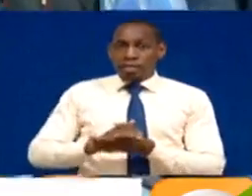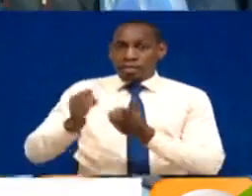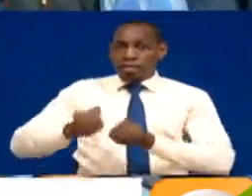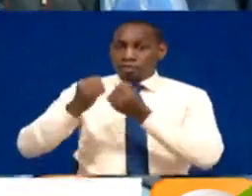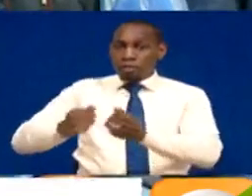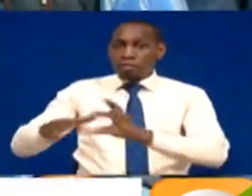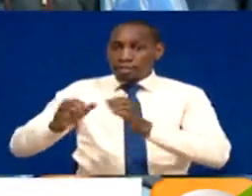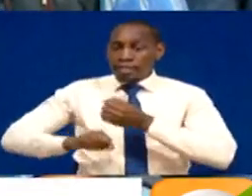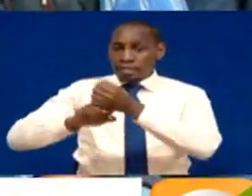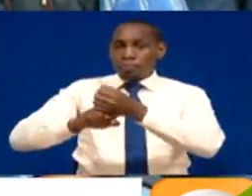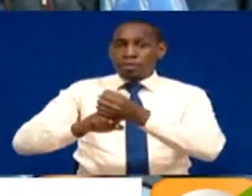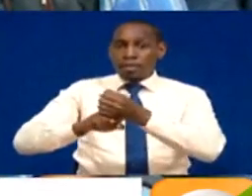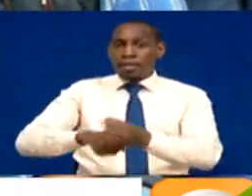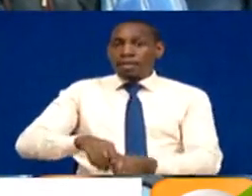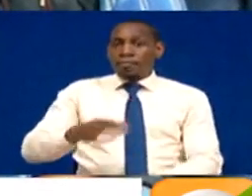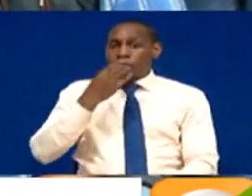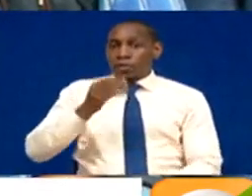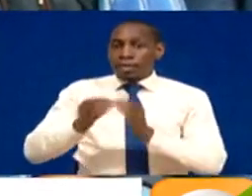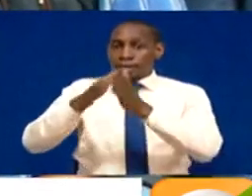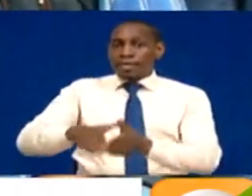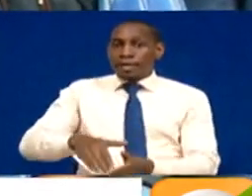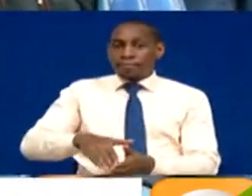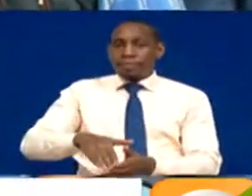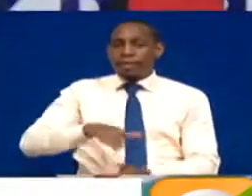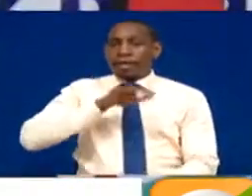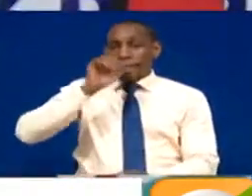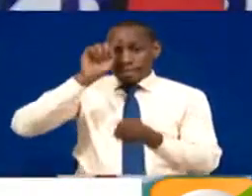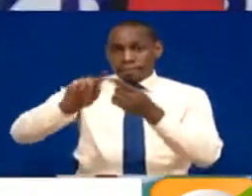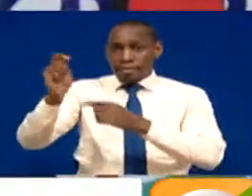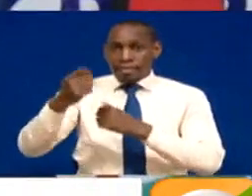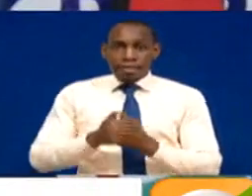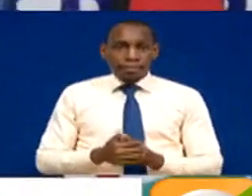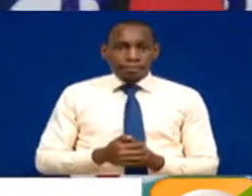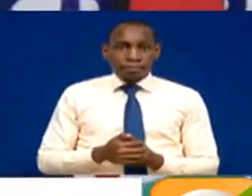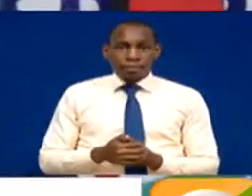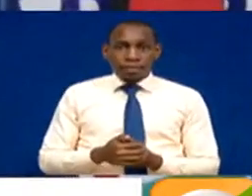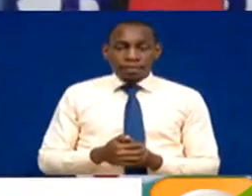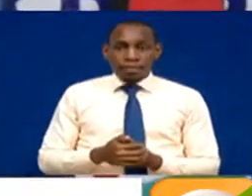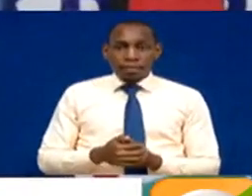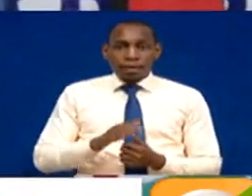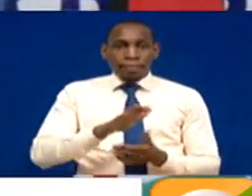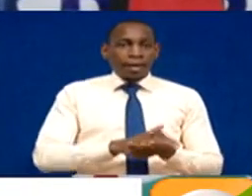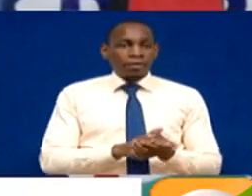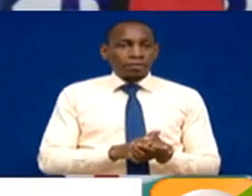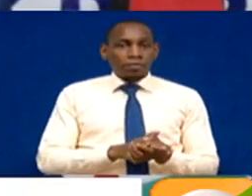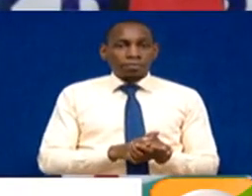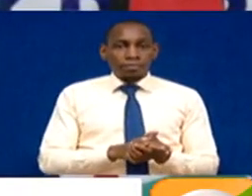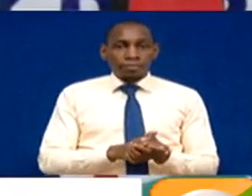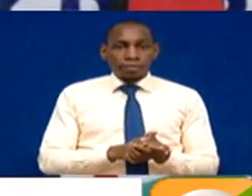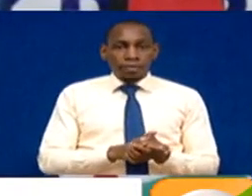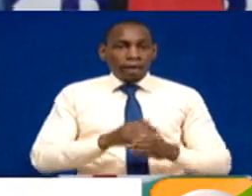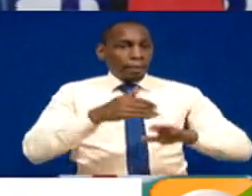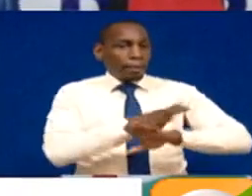firmly united behind ODM leader Raila Odinga's presidential bid. Na unasema coffers are dry. Na unakaa na mtu mwenye alifanya this